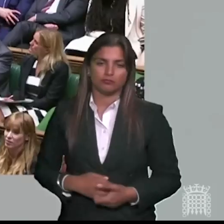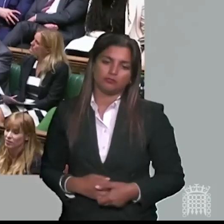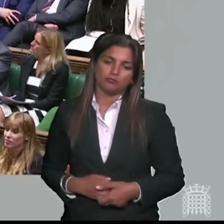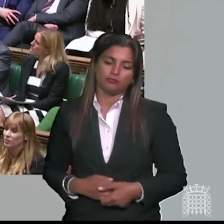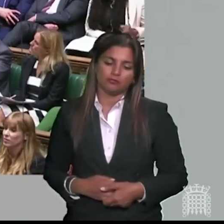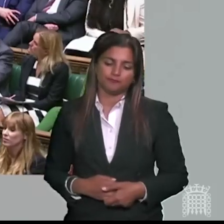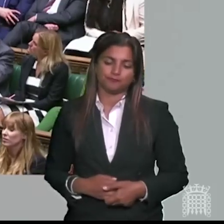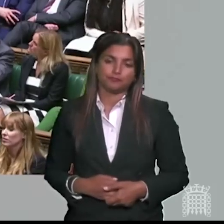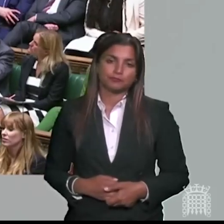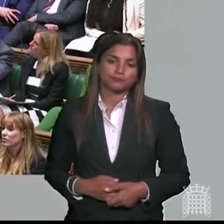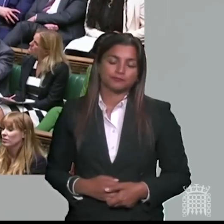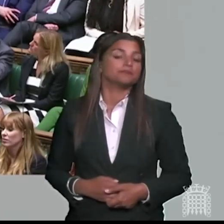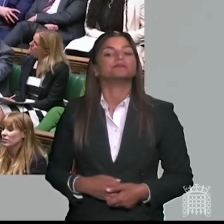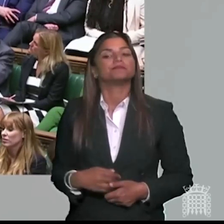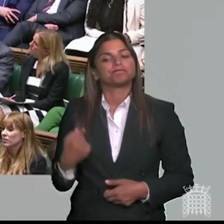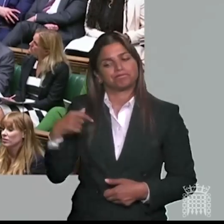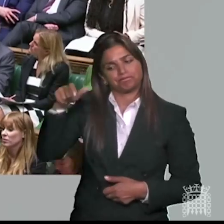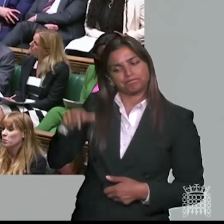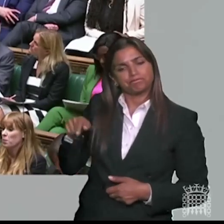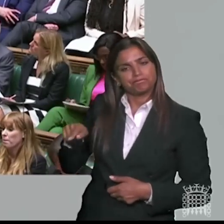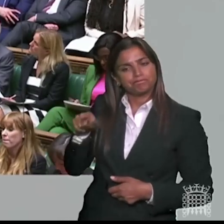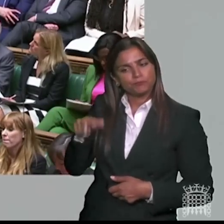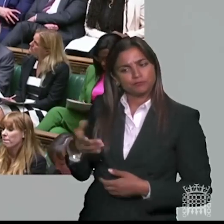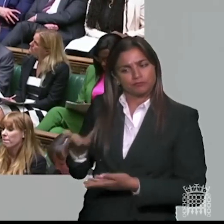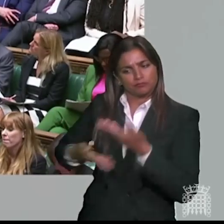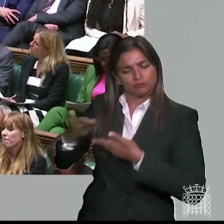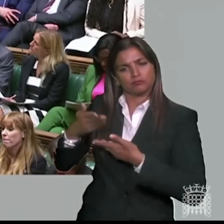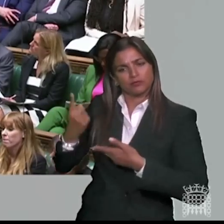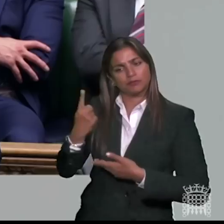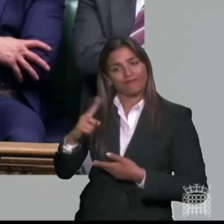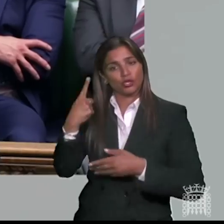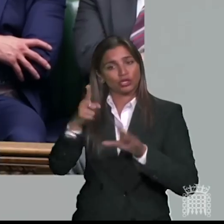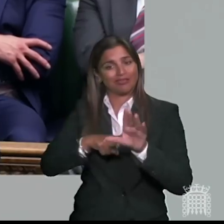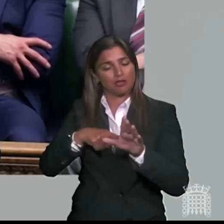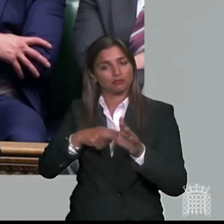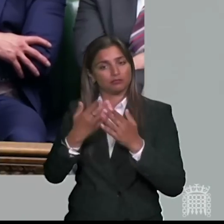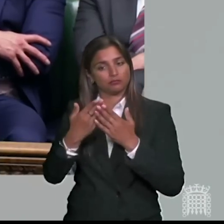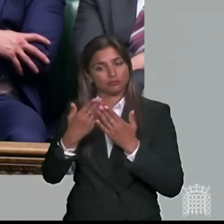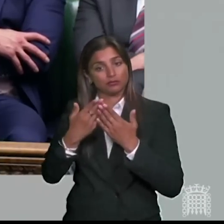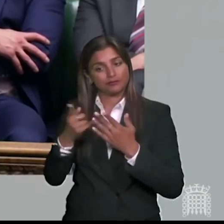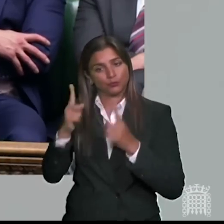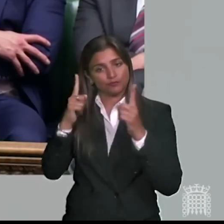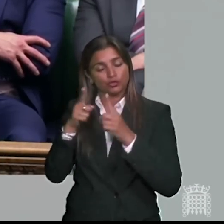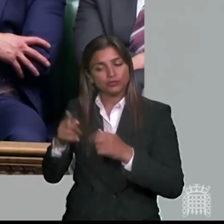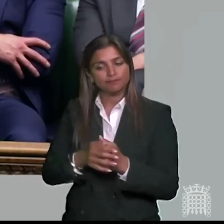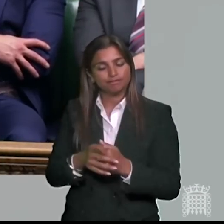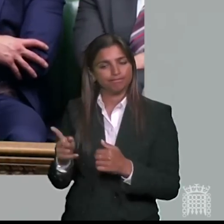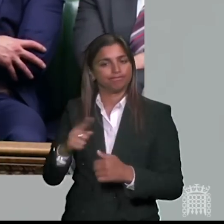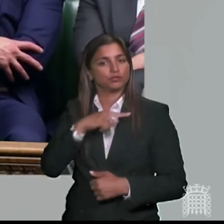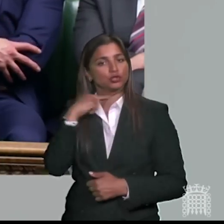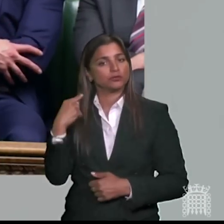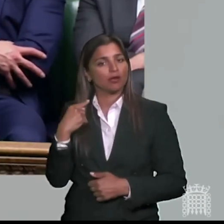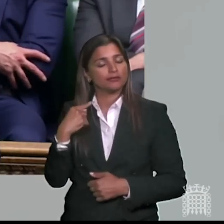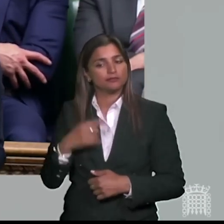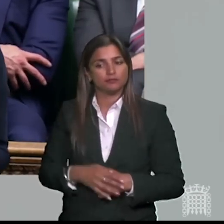Speaker. My constituent, who was a first-year university student, tragically took his own life in May. He had signed a private sector